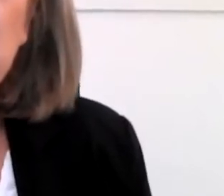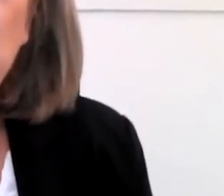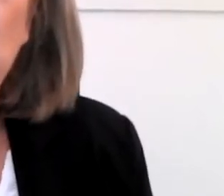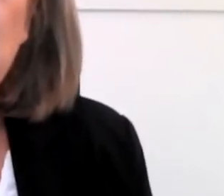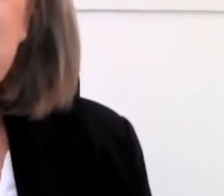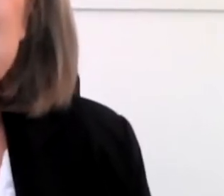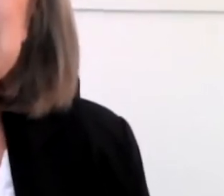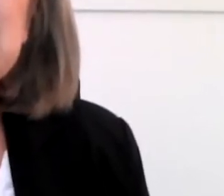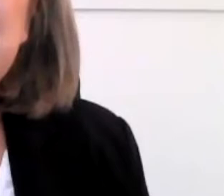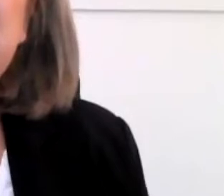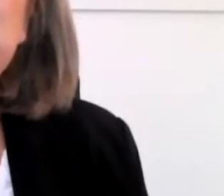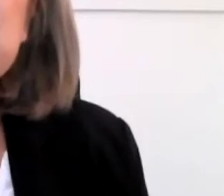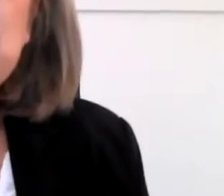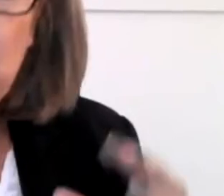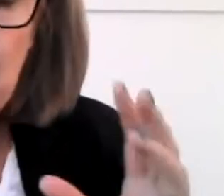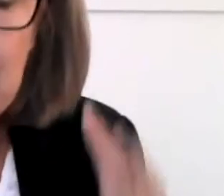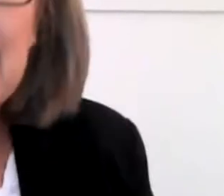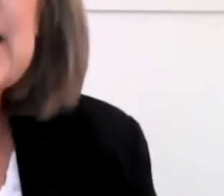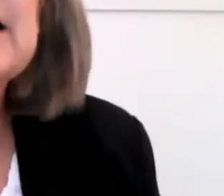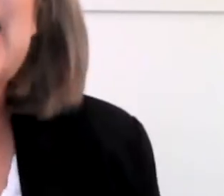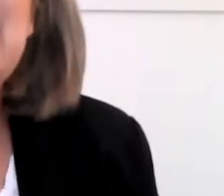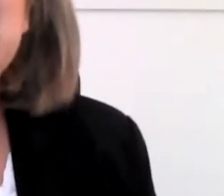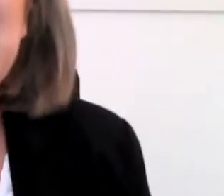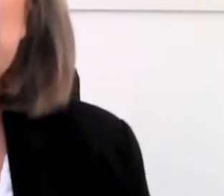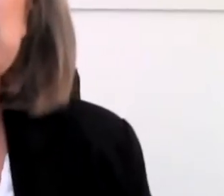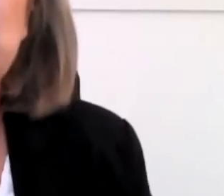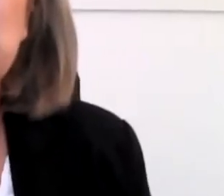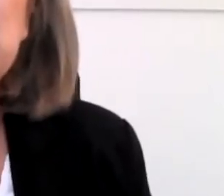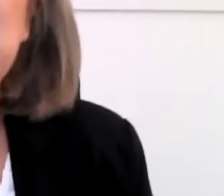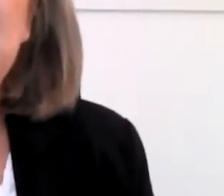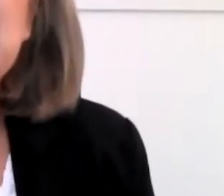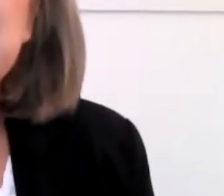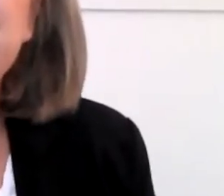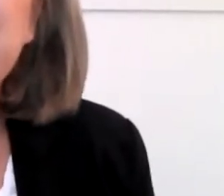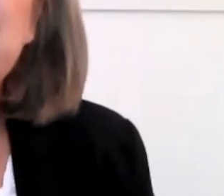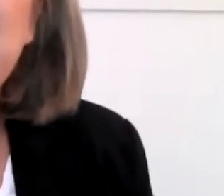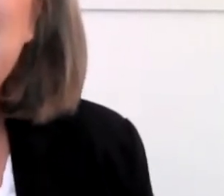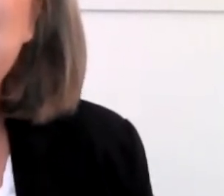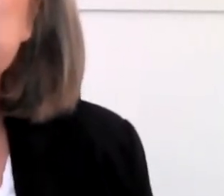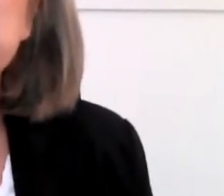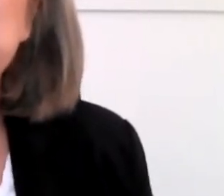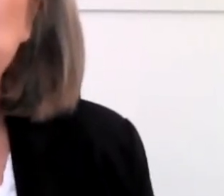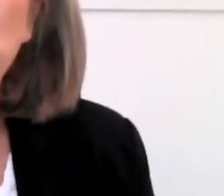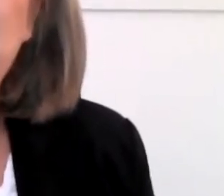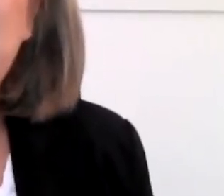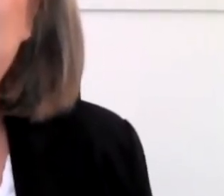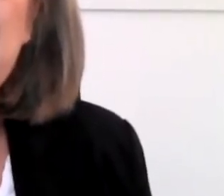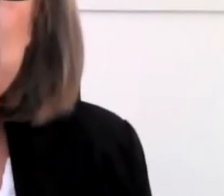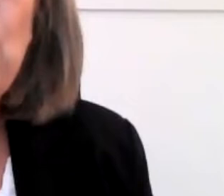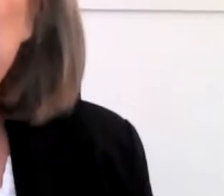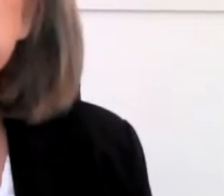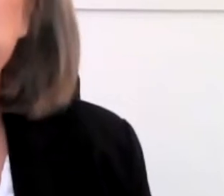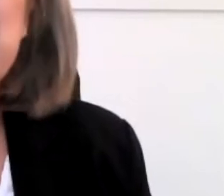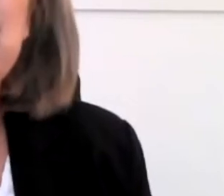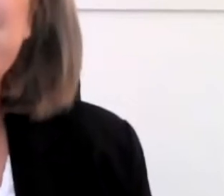the goal of the ACEs study was to look inside the household and to figure out what happened,